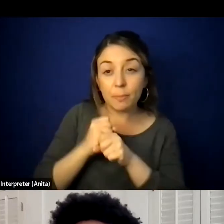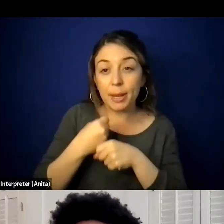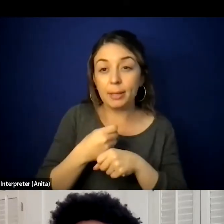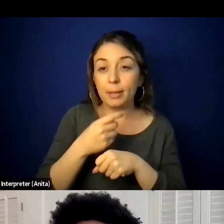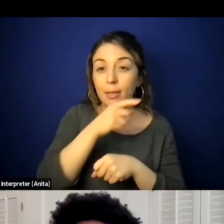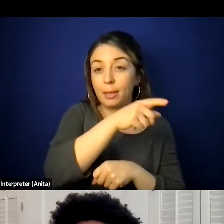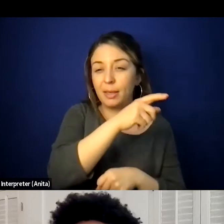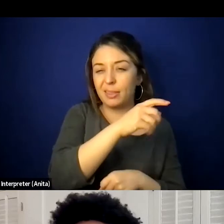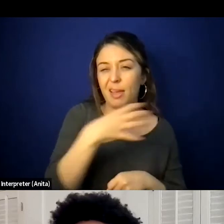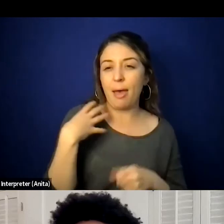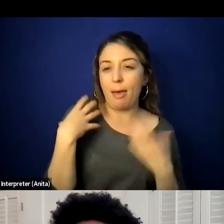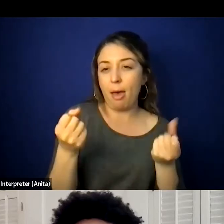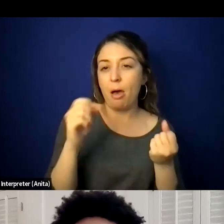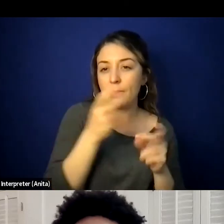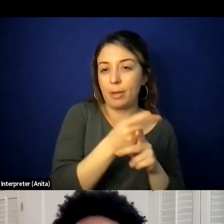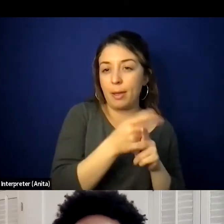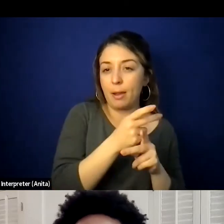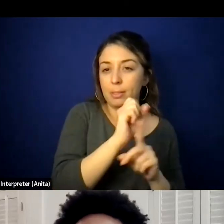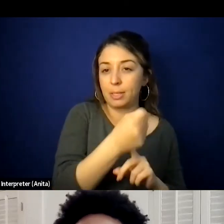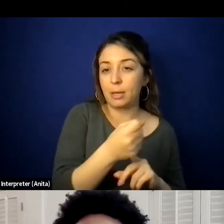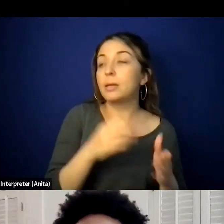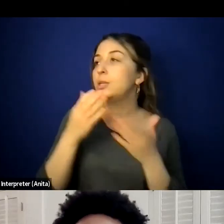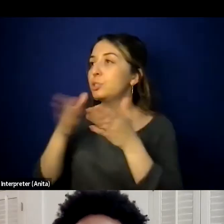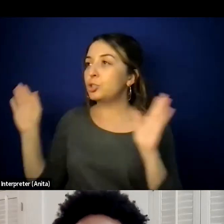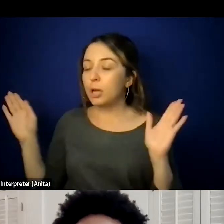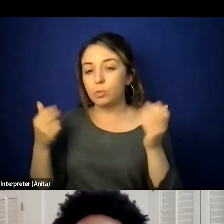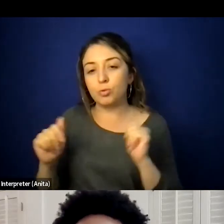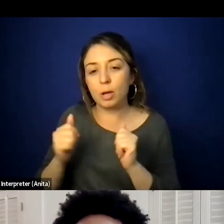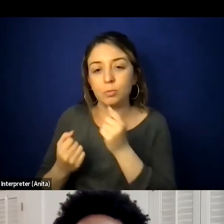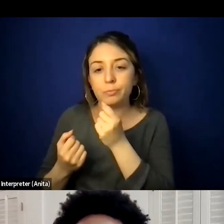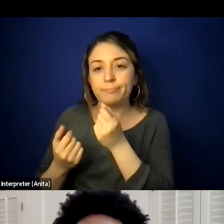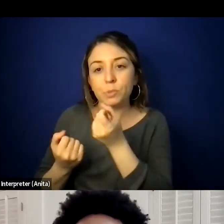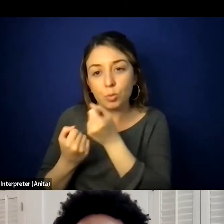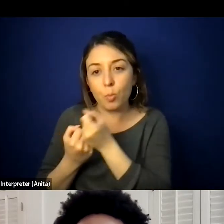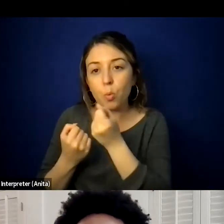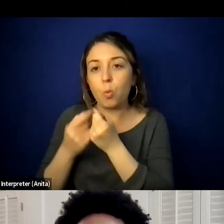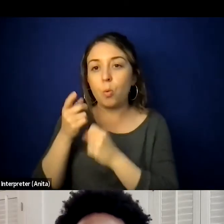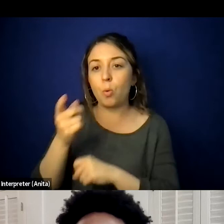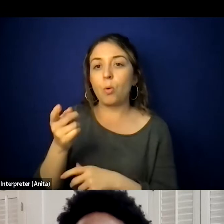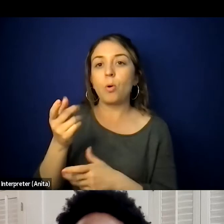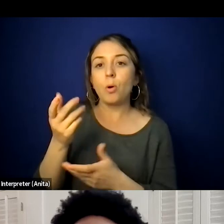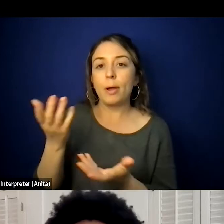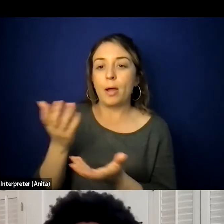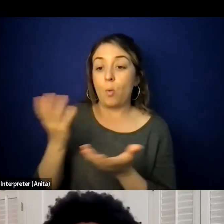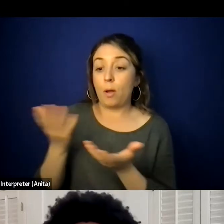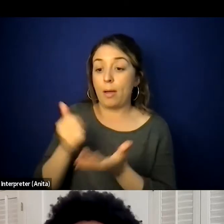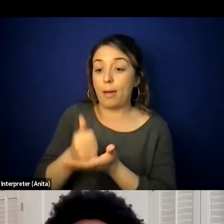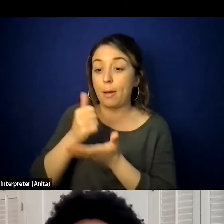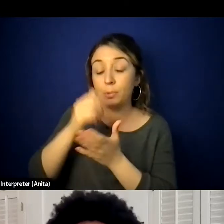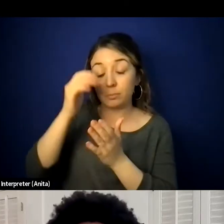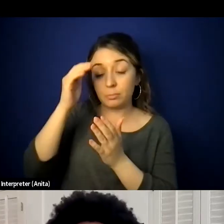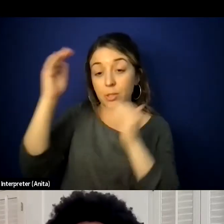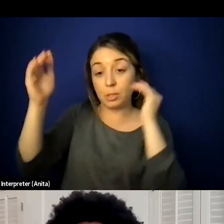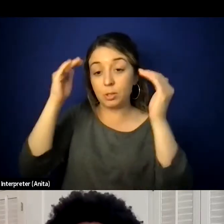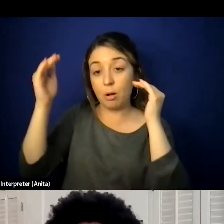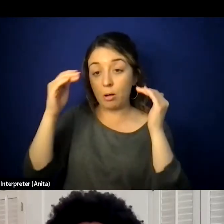settings, as well as in general looking at supporting things that ultimately help adults with developmental